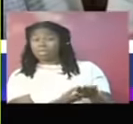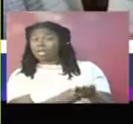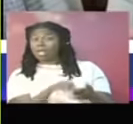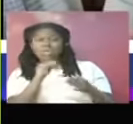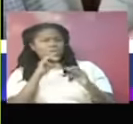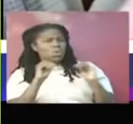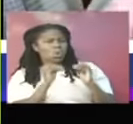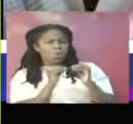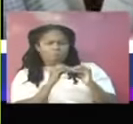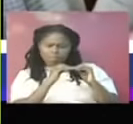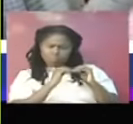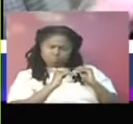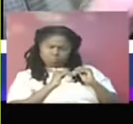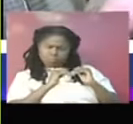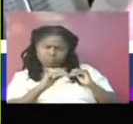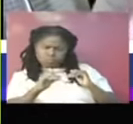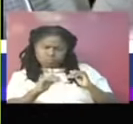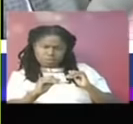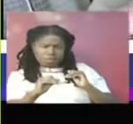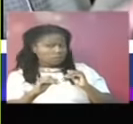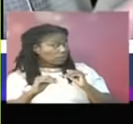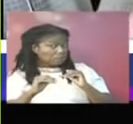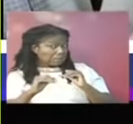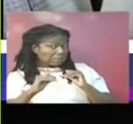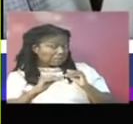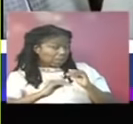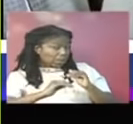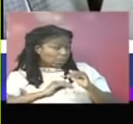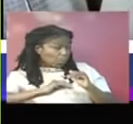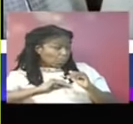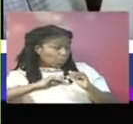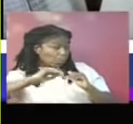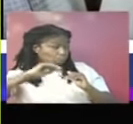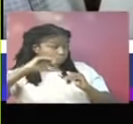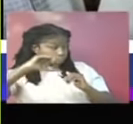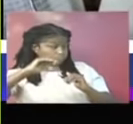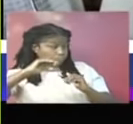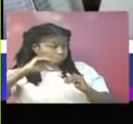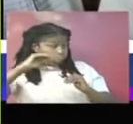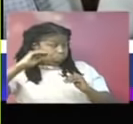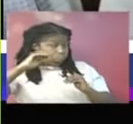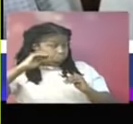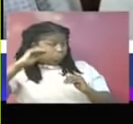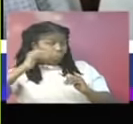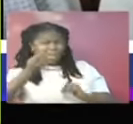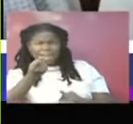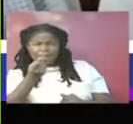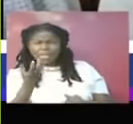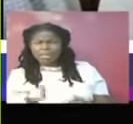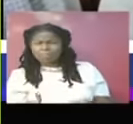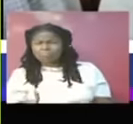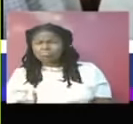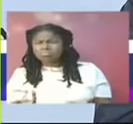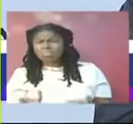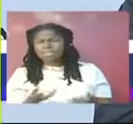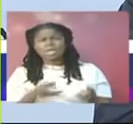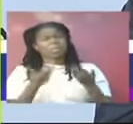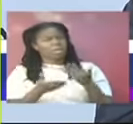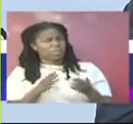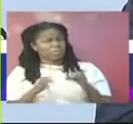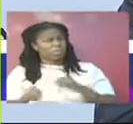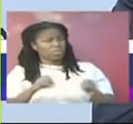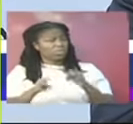that curve somewhat come upwards? And is it a case of we're moving around too much too soon? Okay, thank